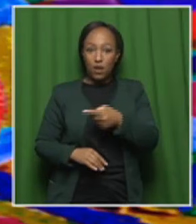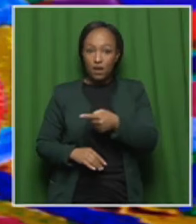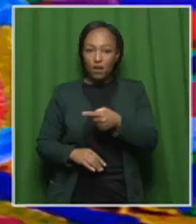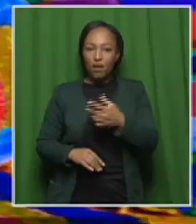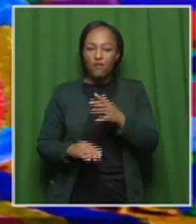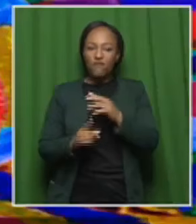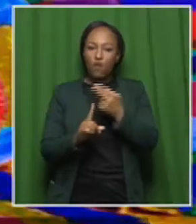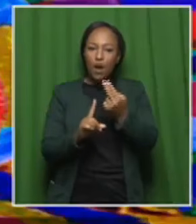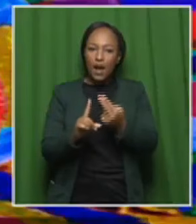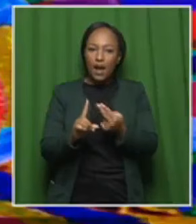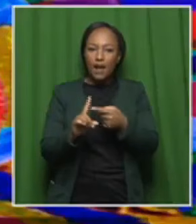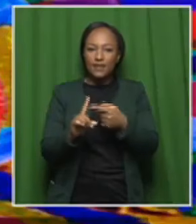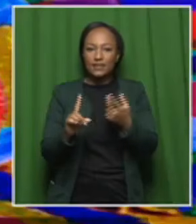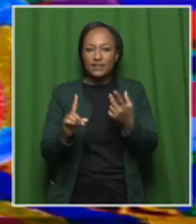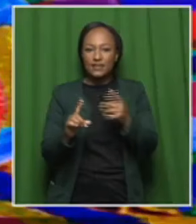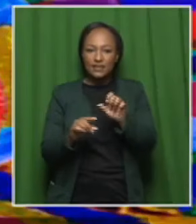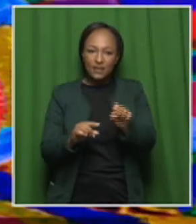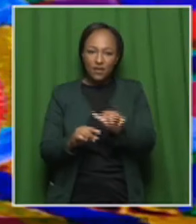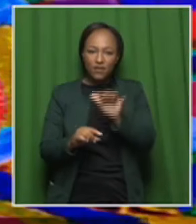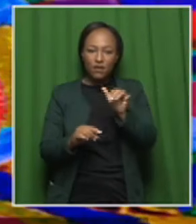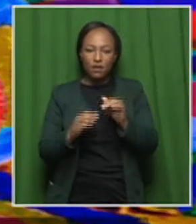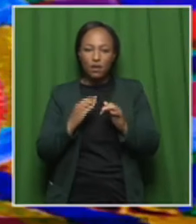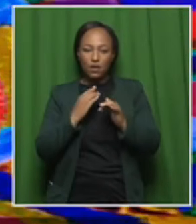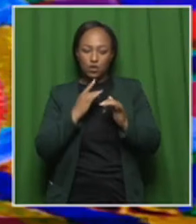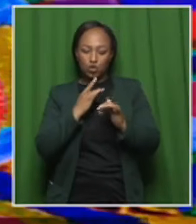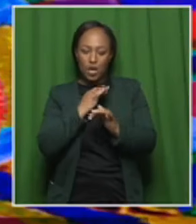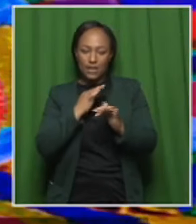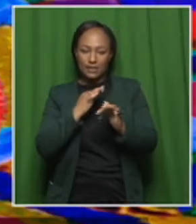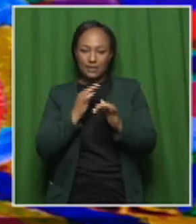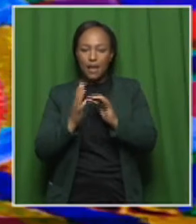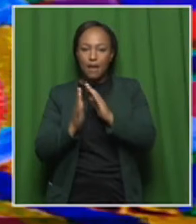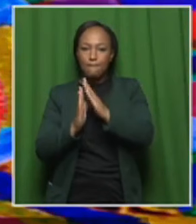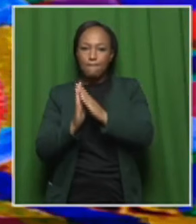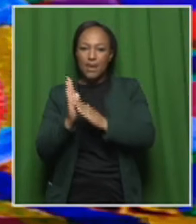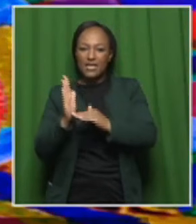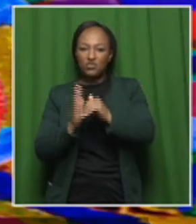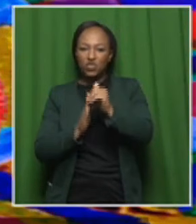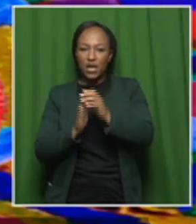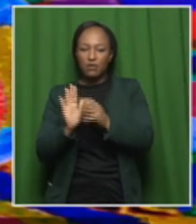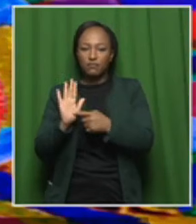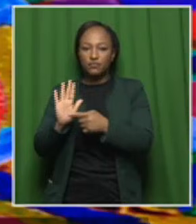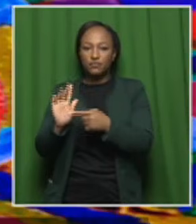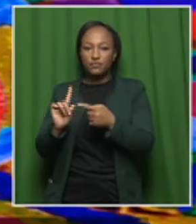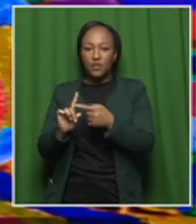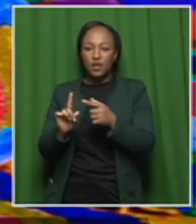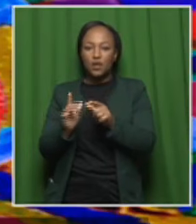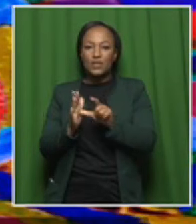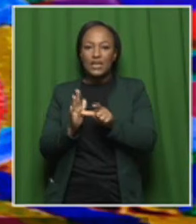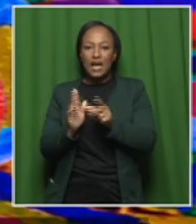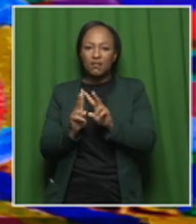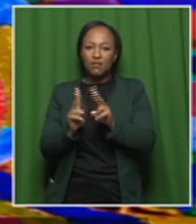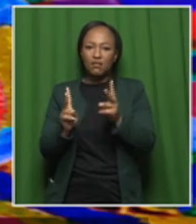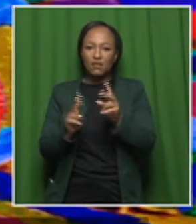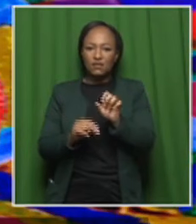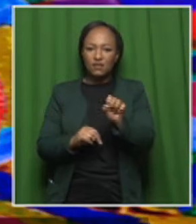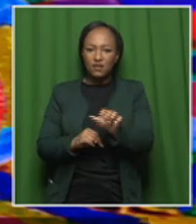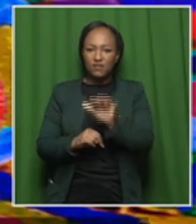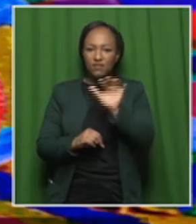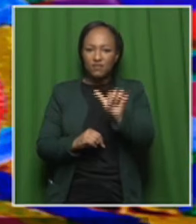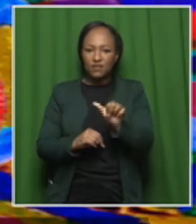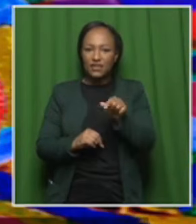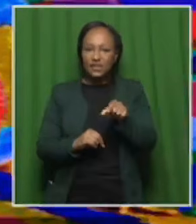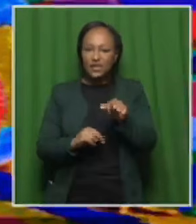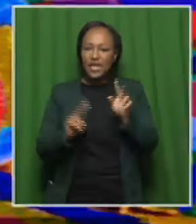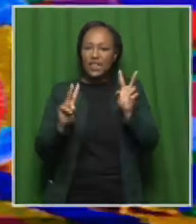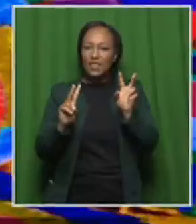by tracing the legacy of South African jazz through his paintings. Ndzube showcases his unique style of blending African-derived themes, folklore,